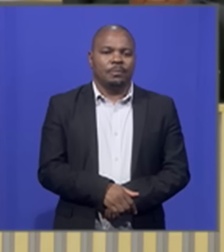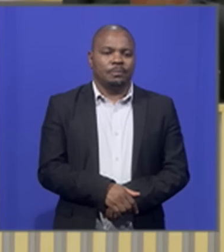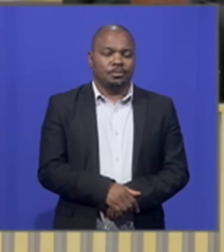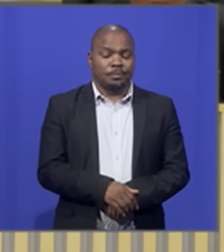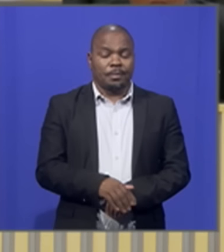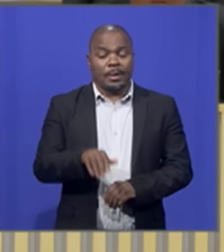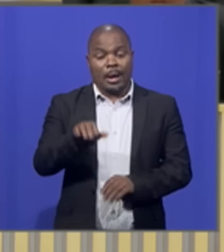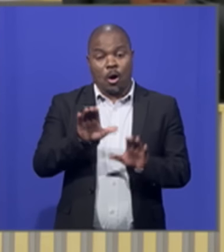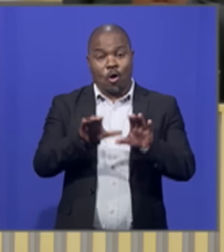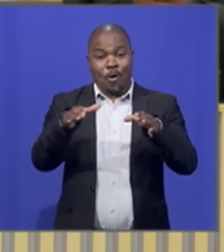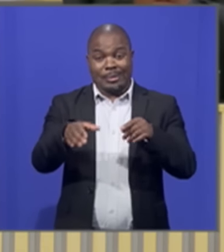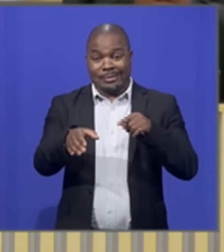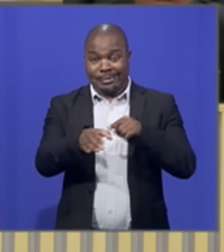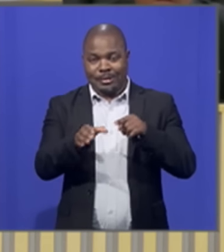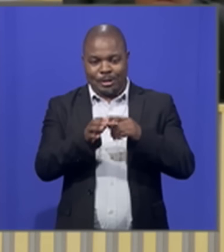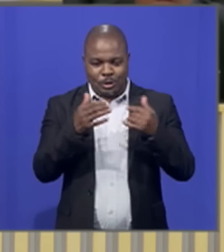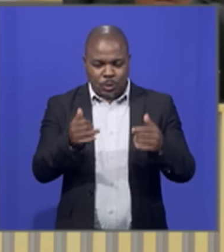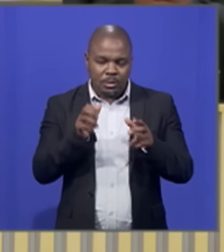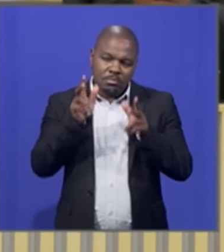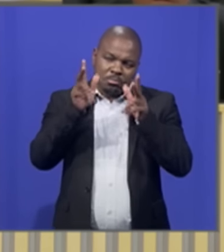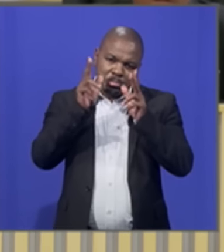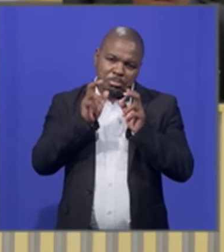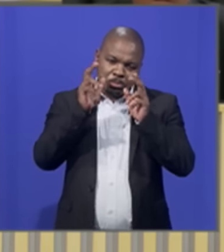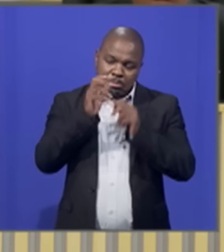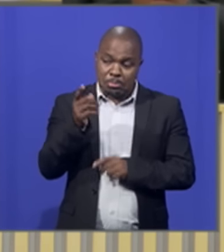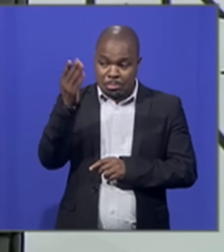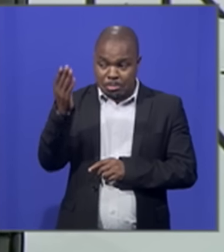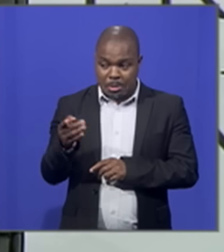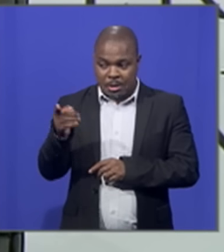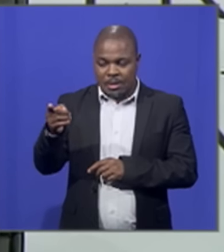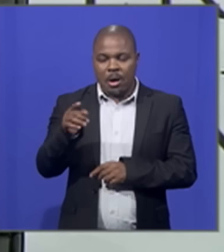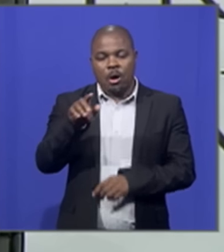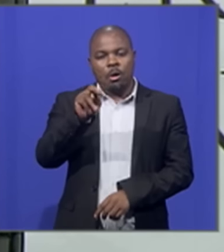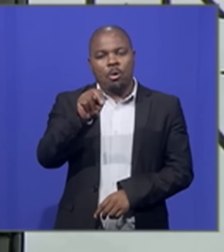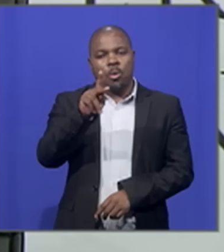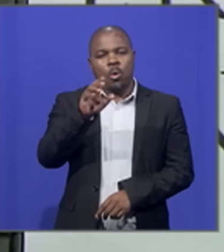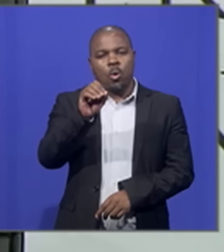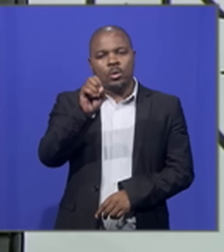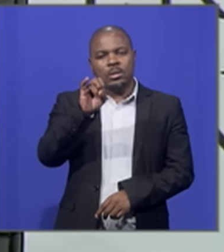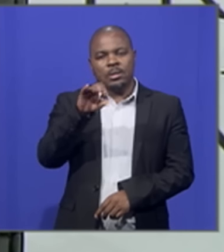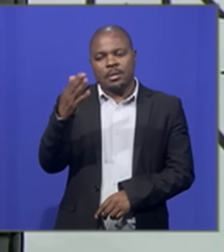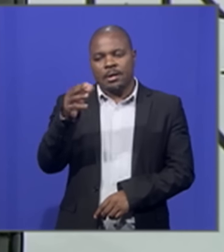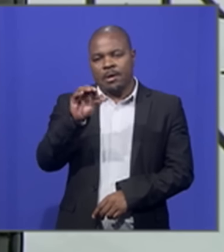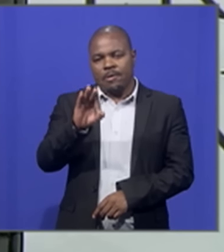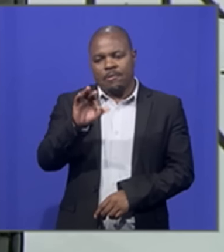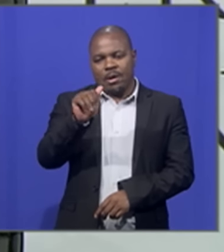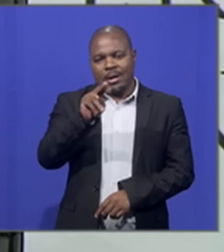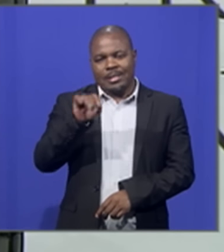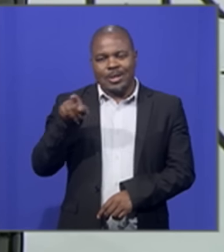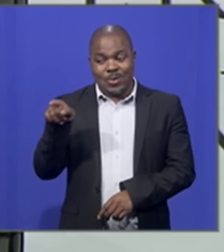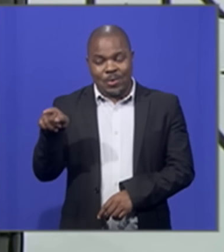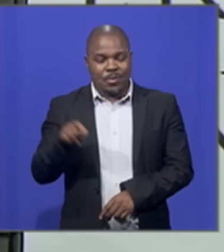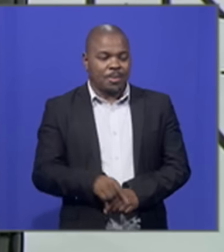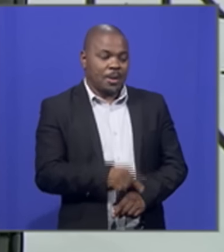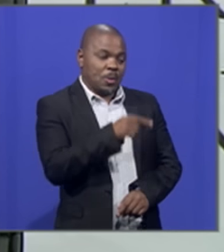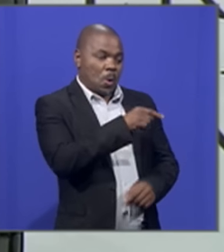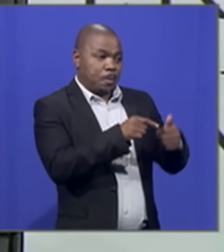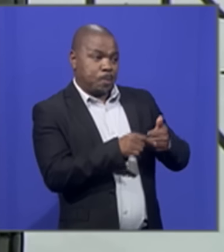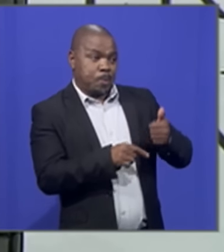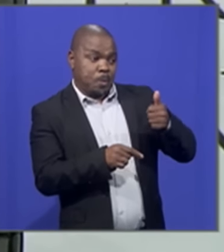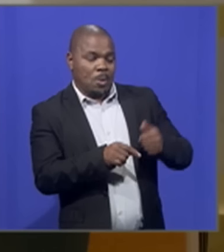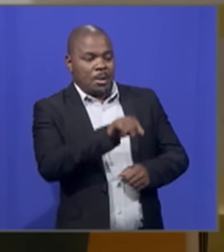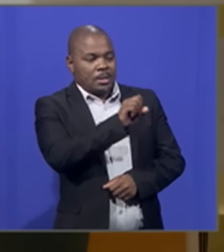Komisheneng ya Madlanga e hlwele e theeleditše bohlatse bja Sarasanda Fani Nkosi bjo boganetšago dikarolo tše dingwe tša